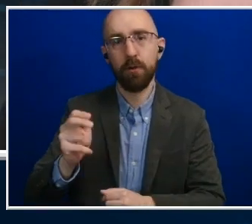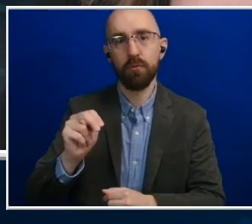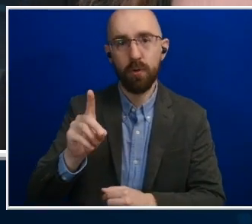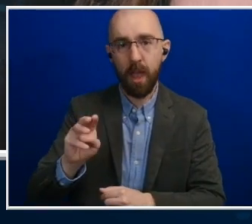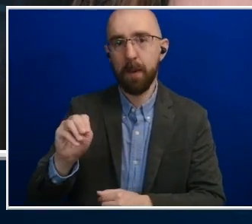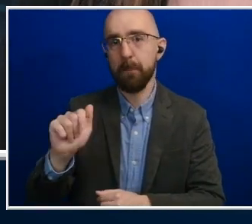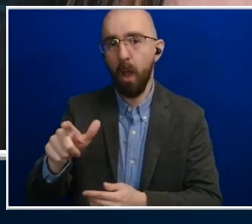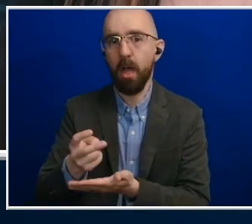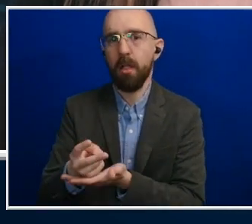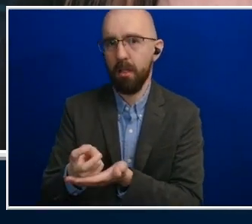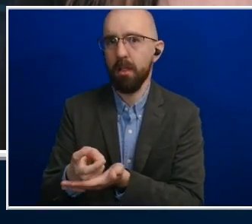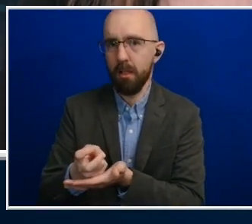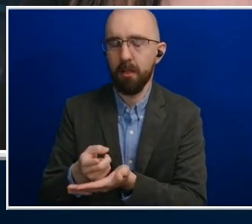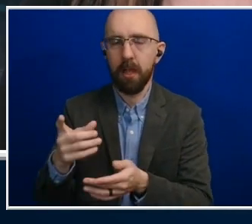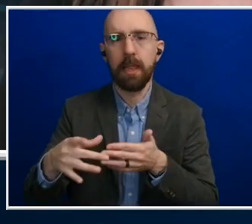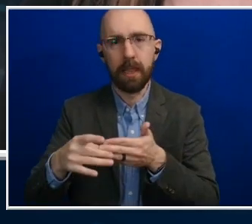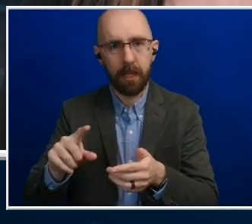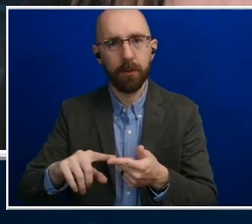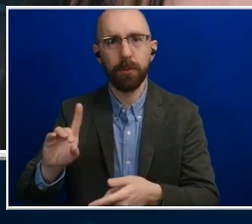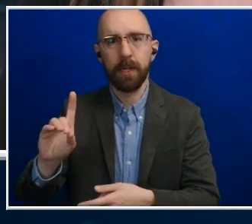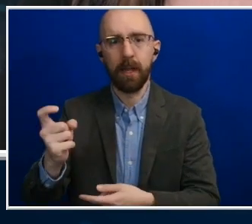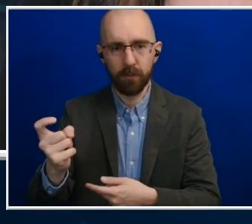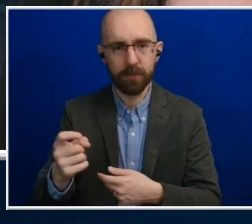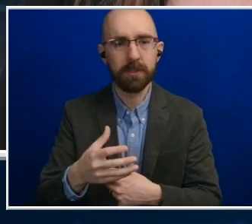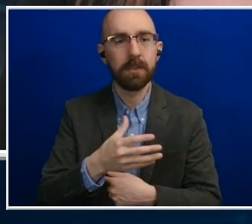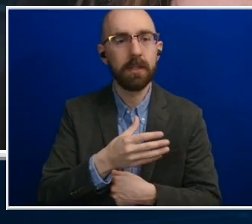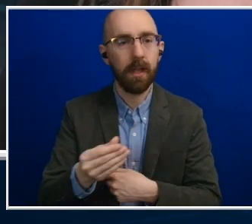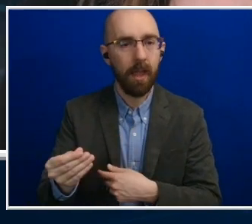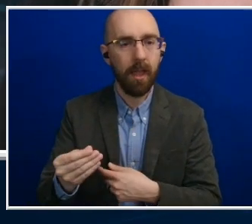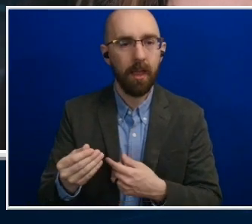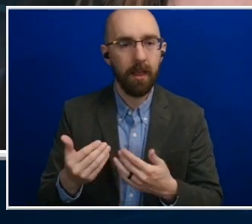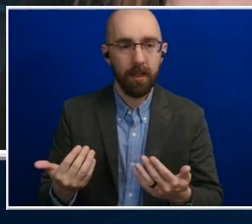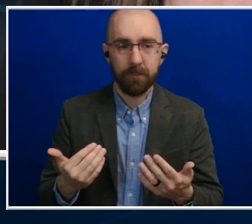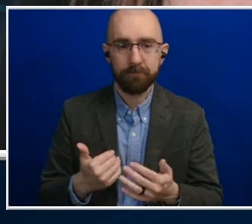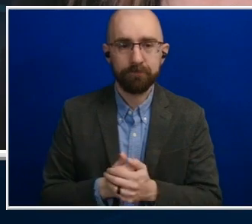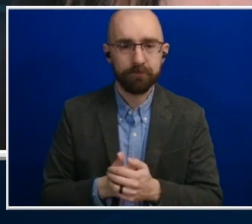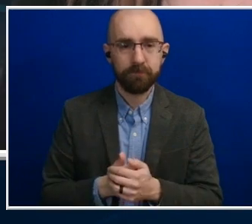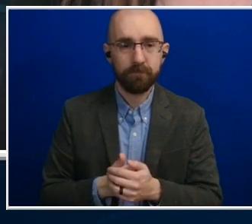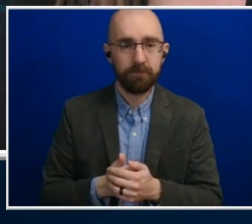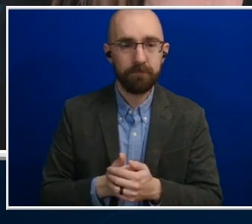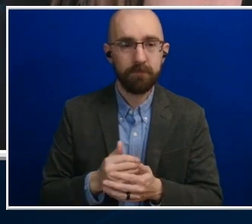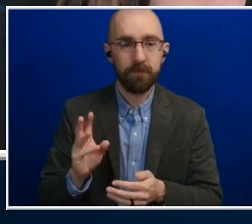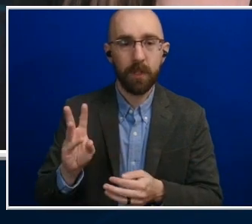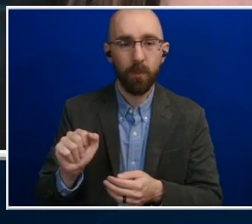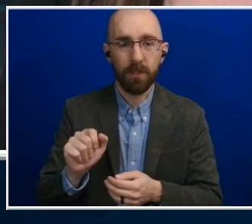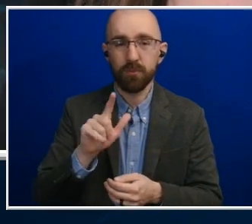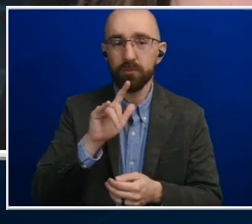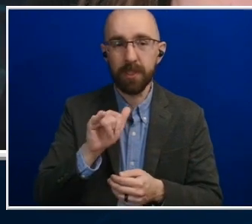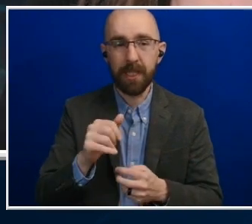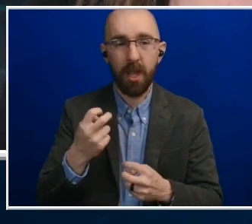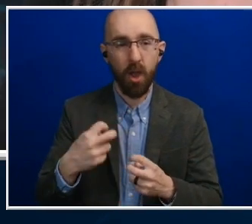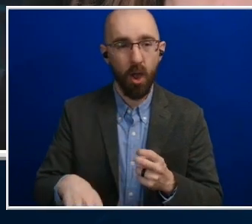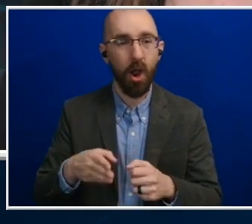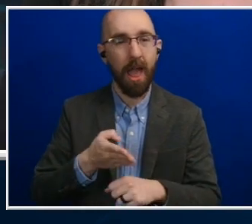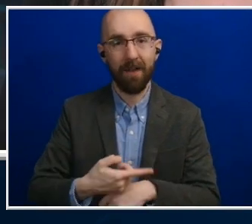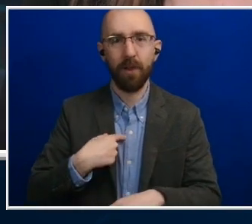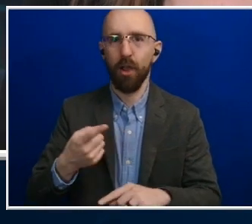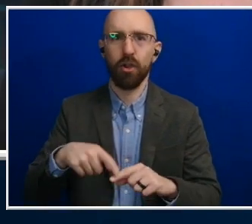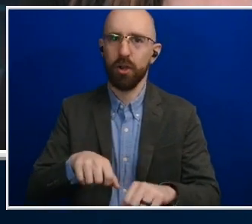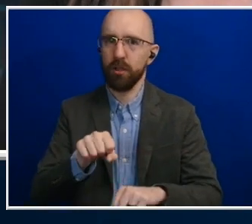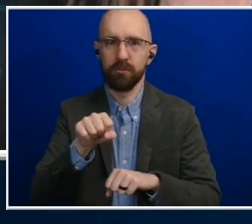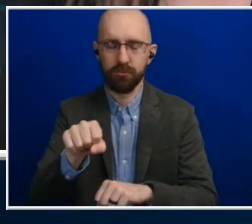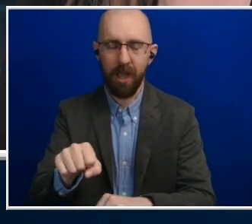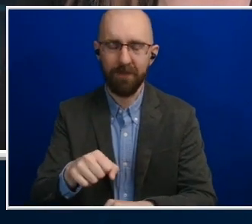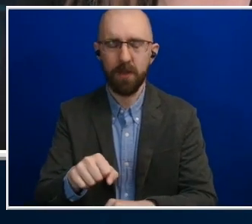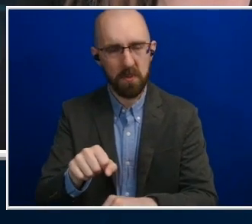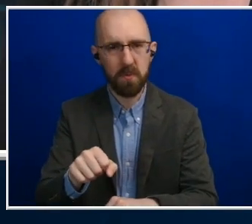to my diagnosis, and it was really hard after I couldn't drive. But before that, I had